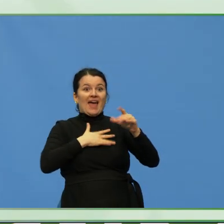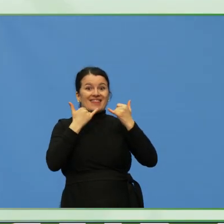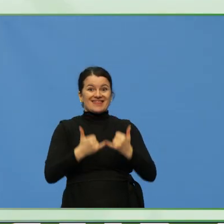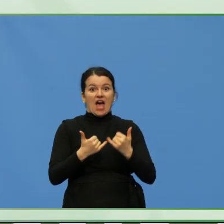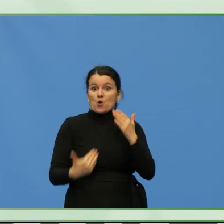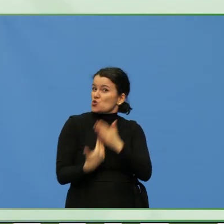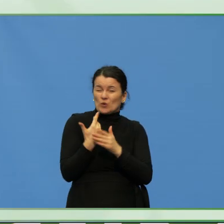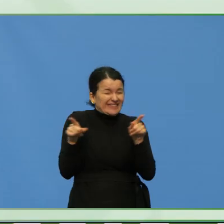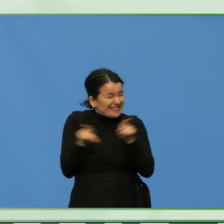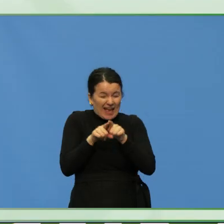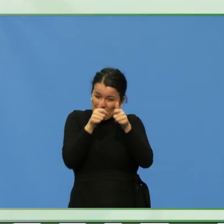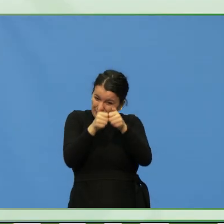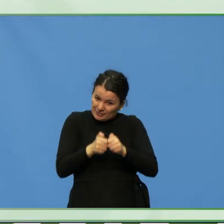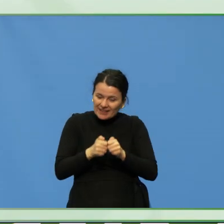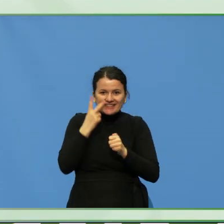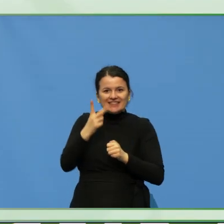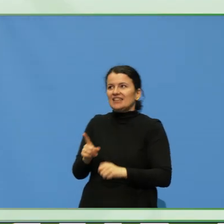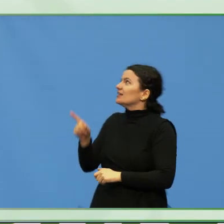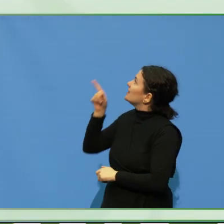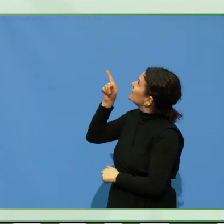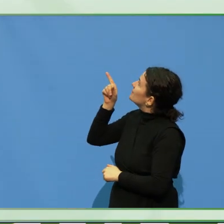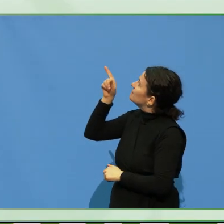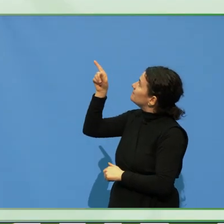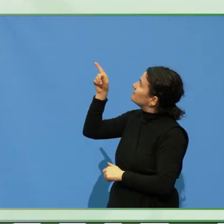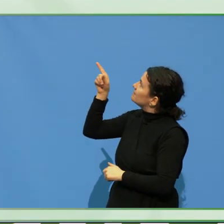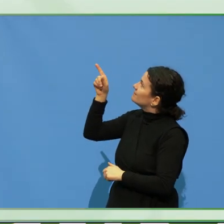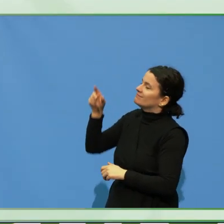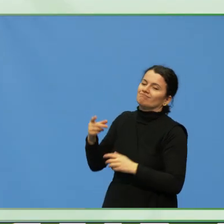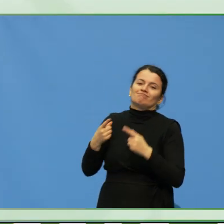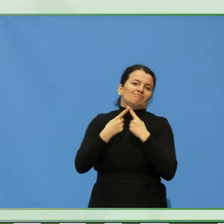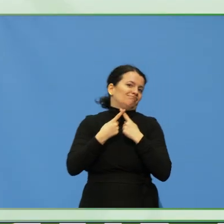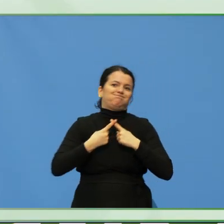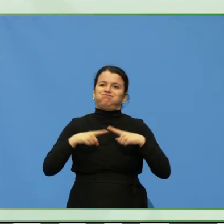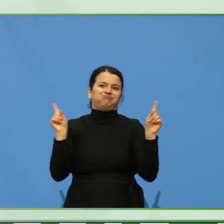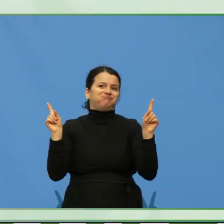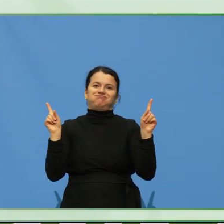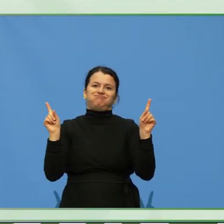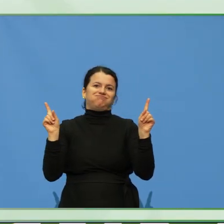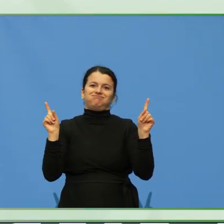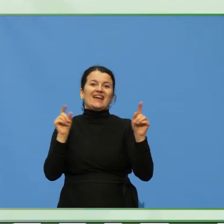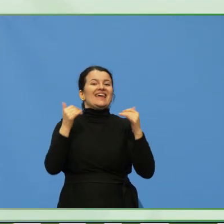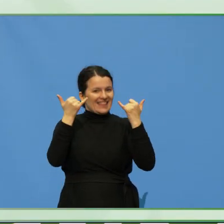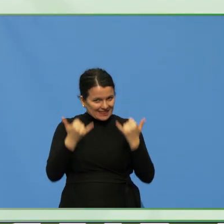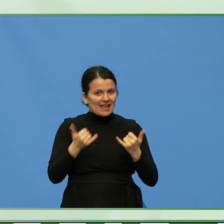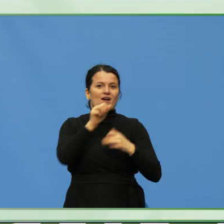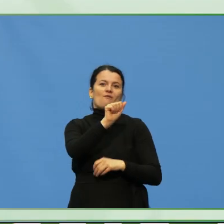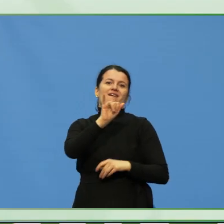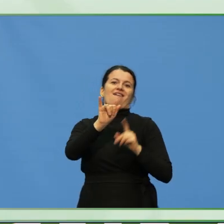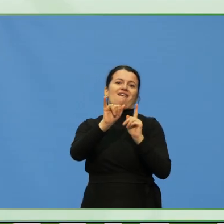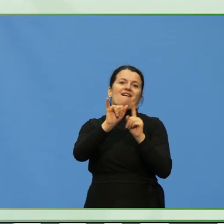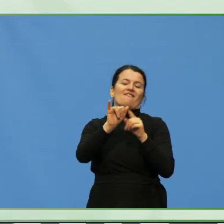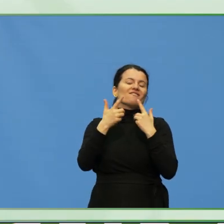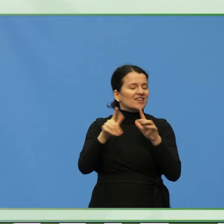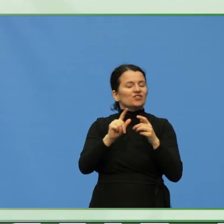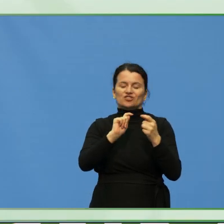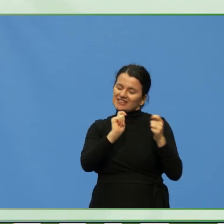there are profound differences in what you can now get. And there's a lot of magic behind